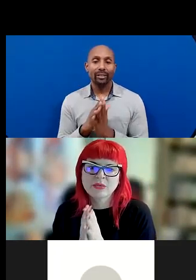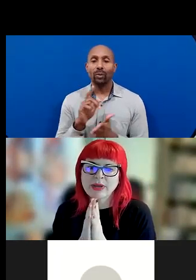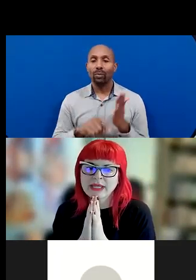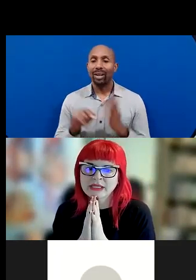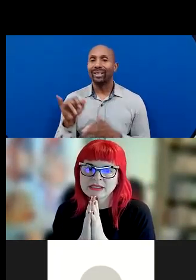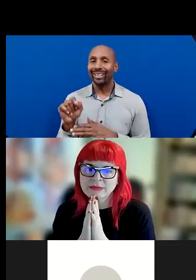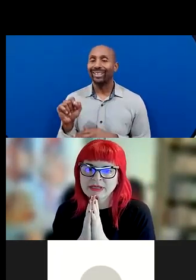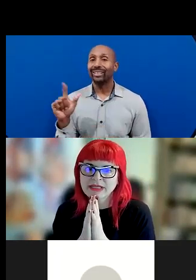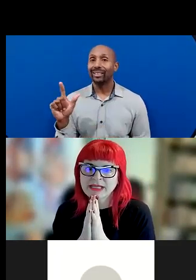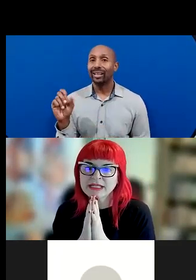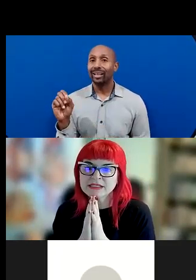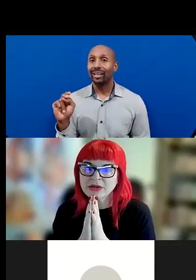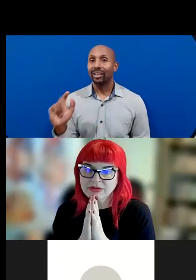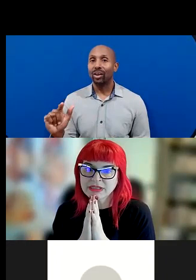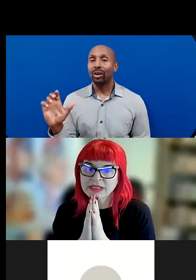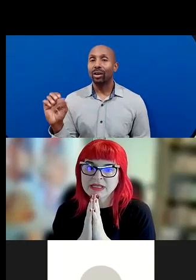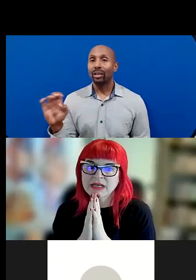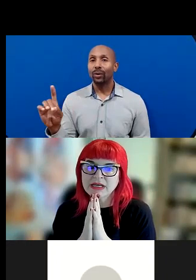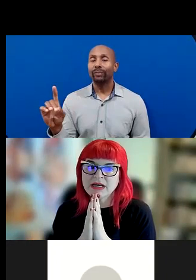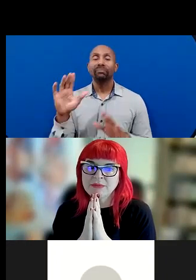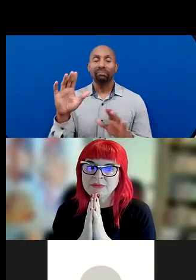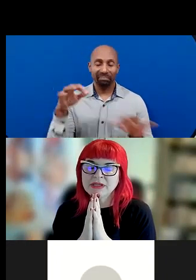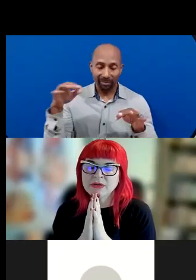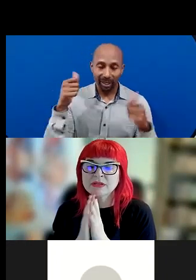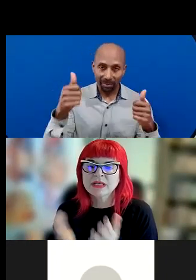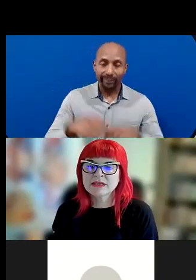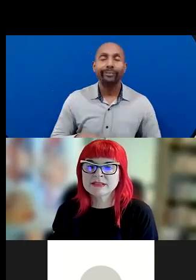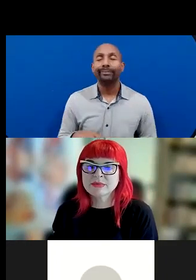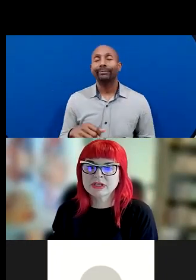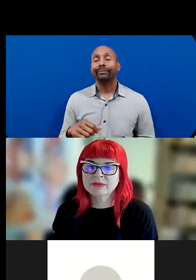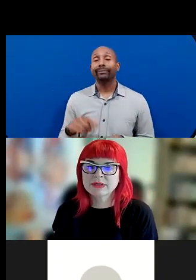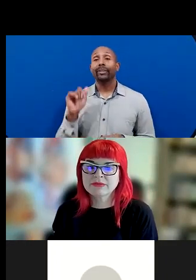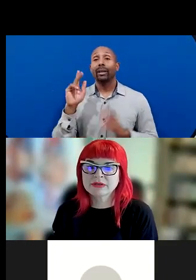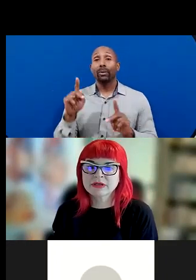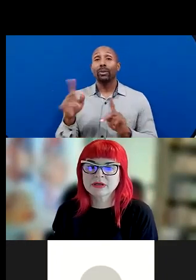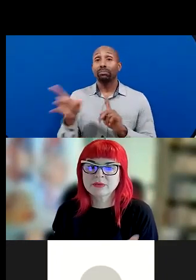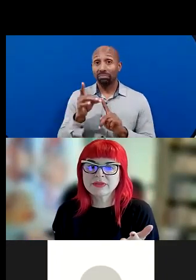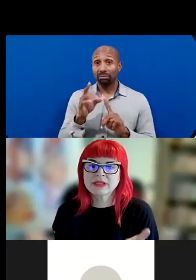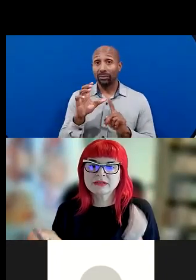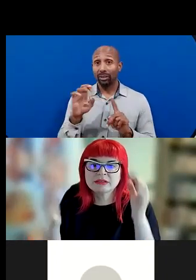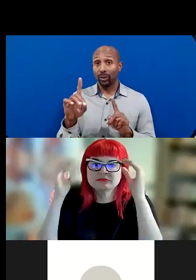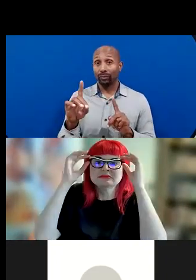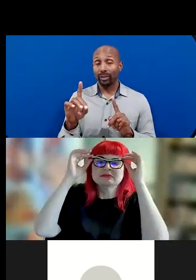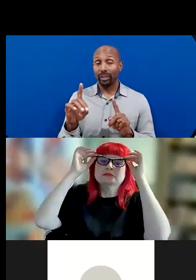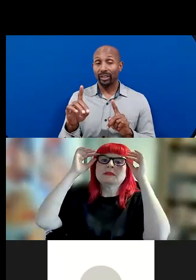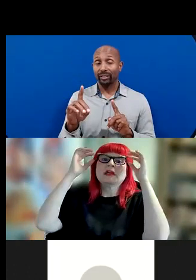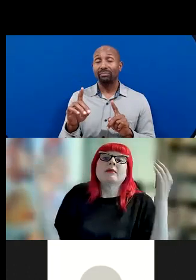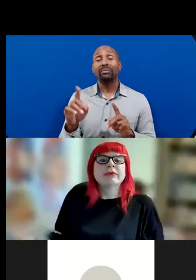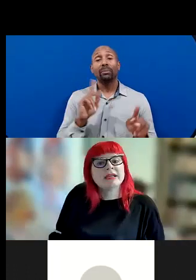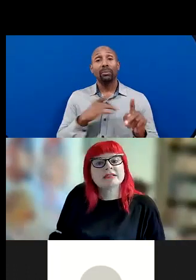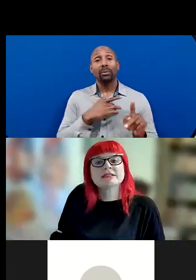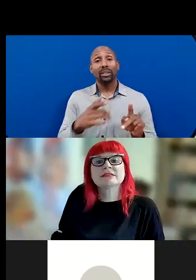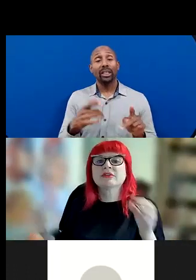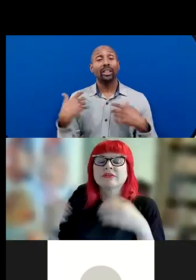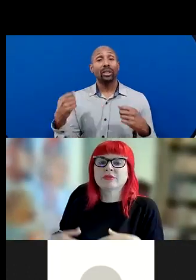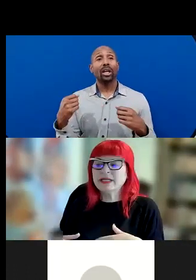is when somebody gets COVID. A lot of times people are going to recover within a couple